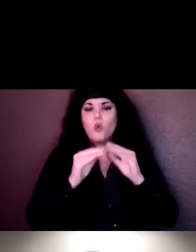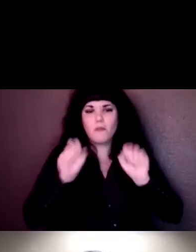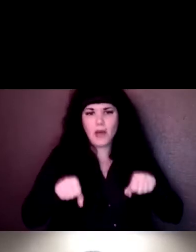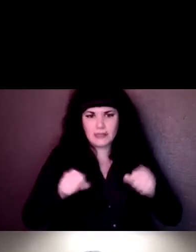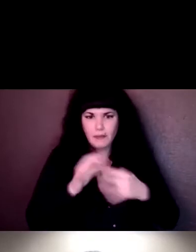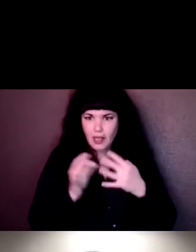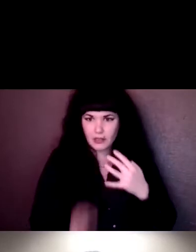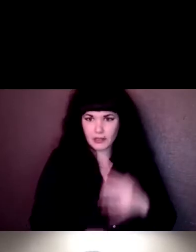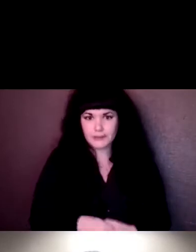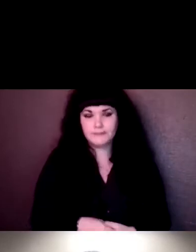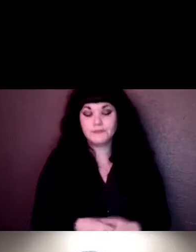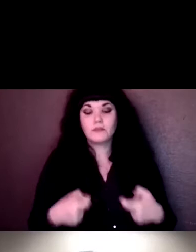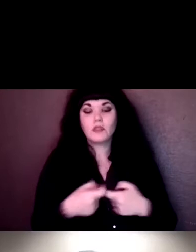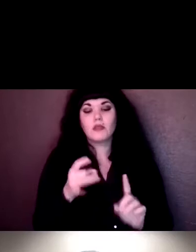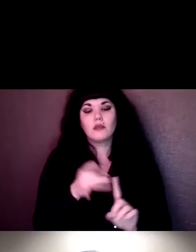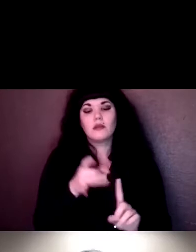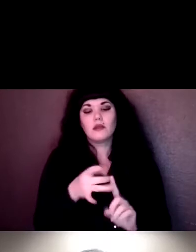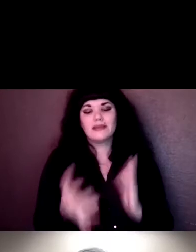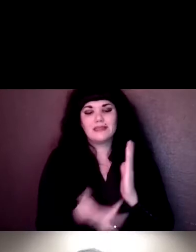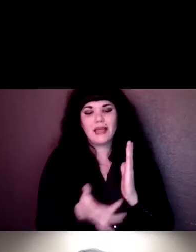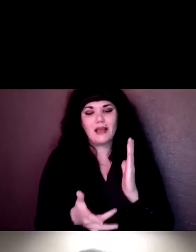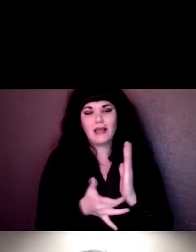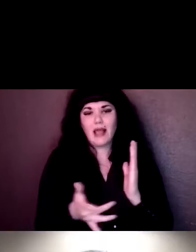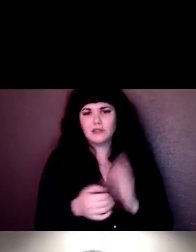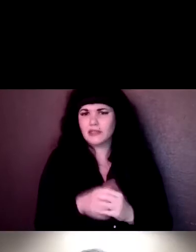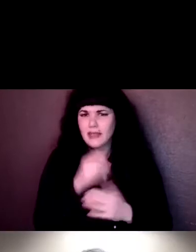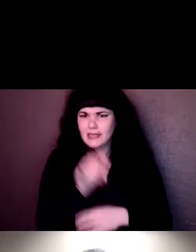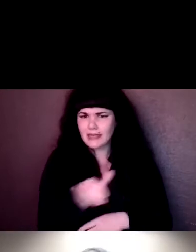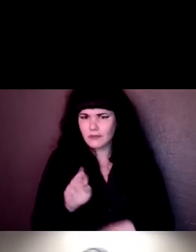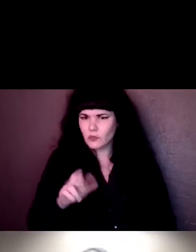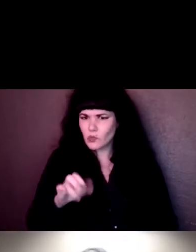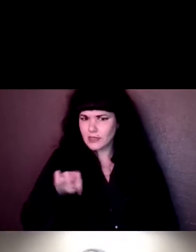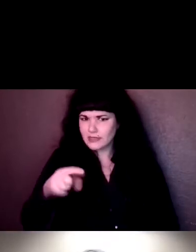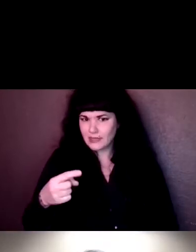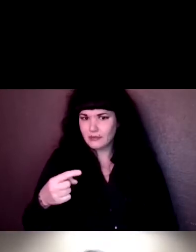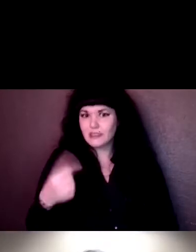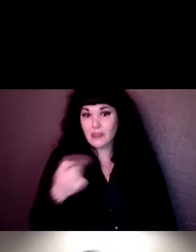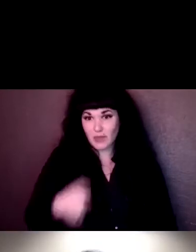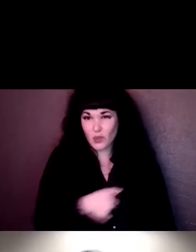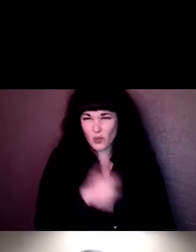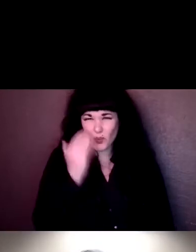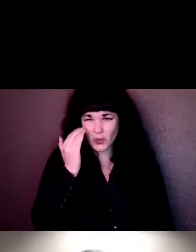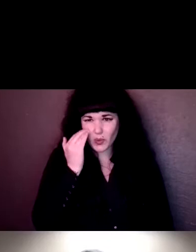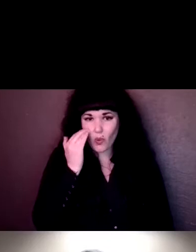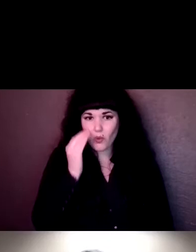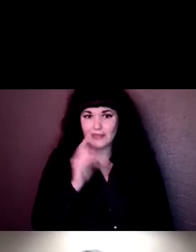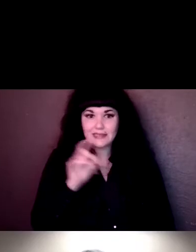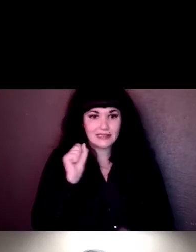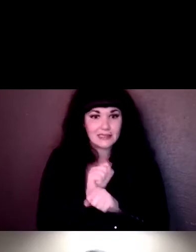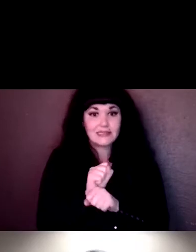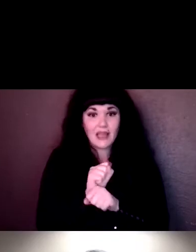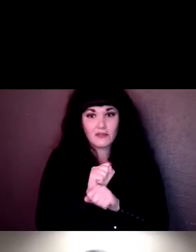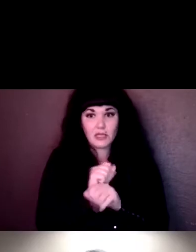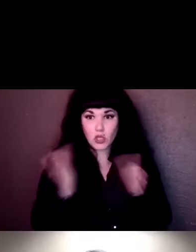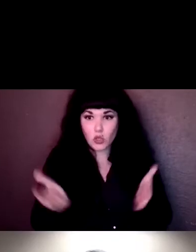stimulation technology, in contrast to bracing, which is something we all know about, it definitely encourages